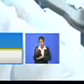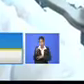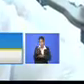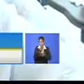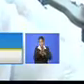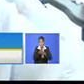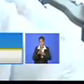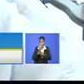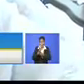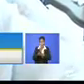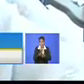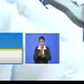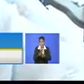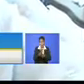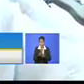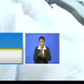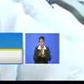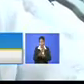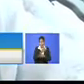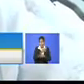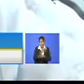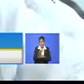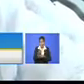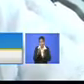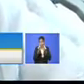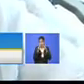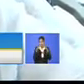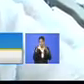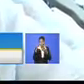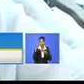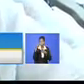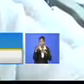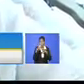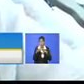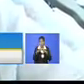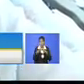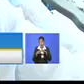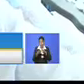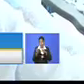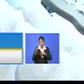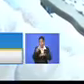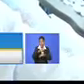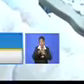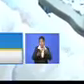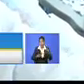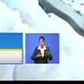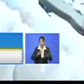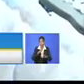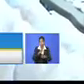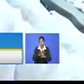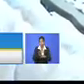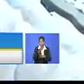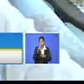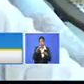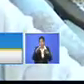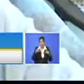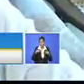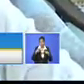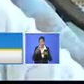care and mind. There's so much trouble today in the world, so you got to be